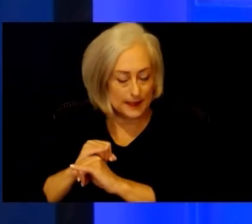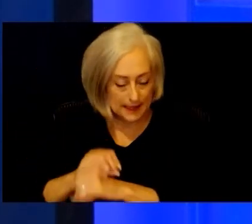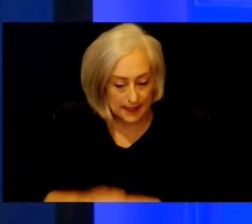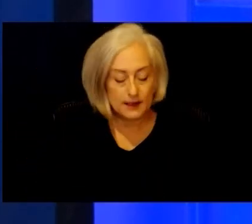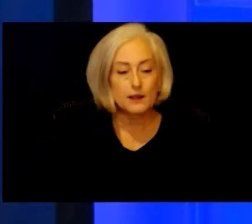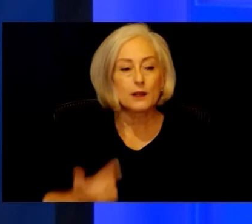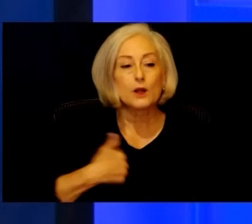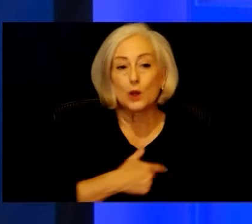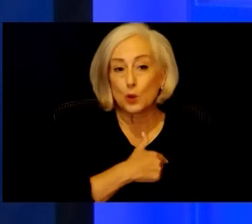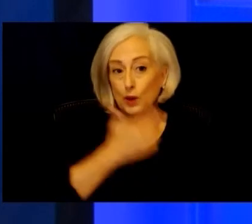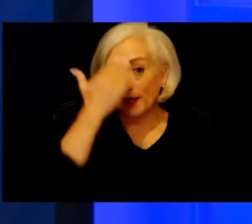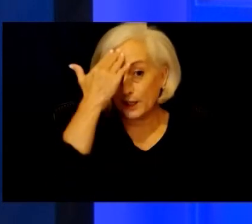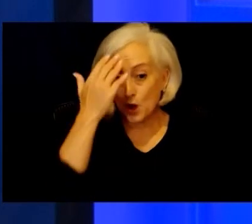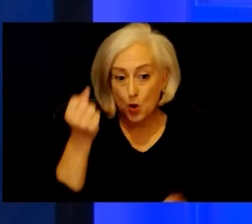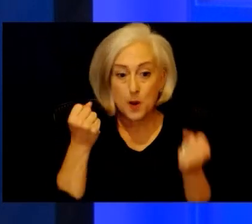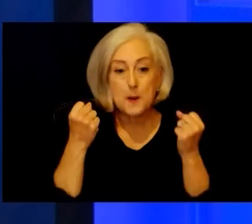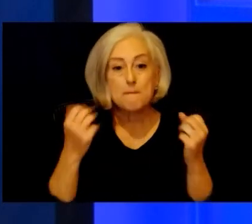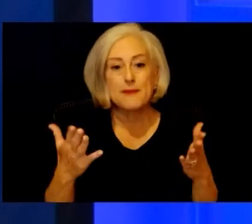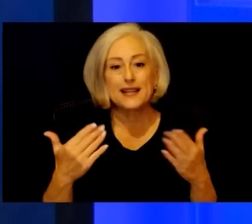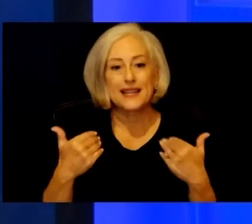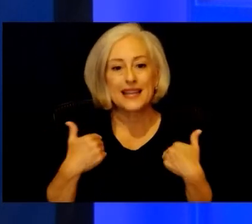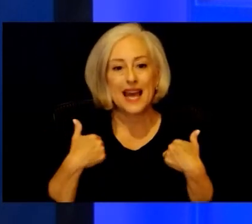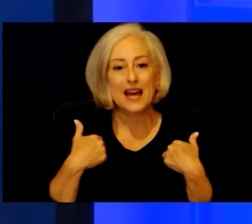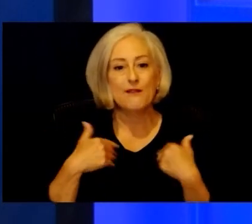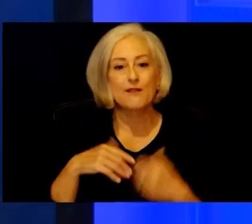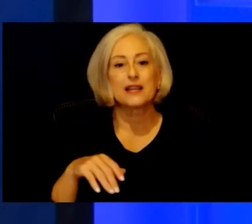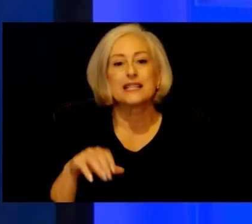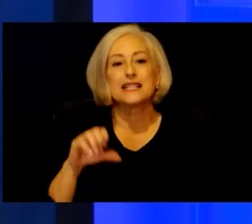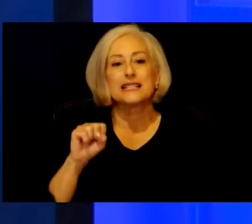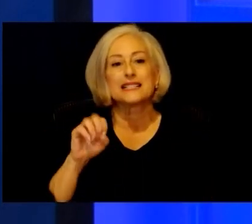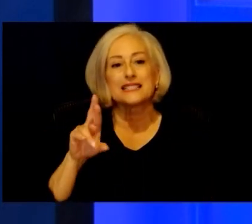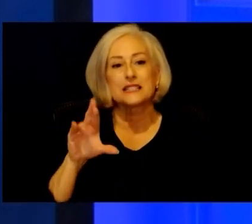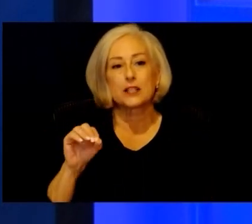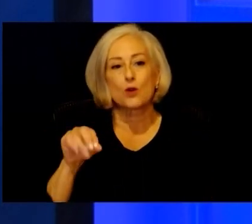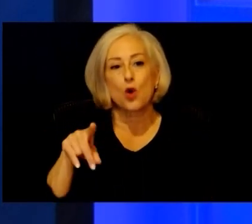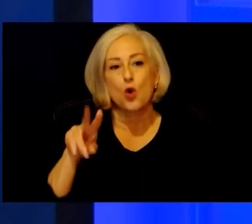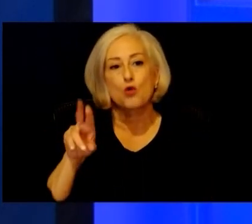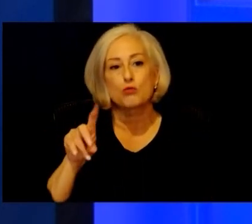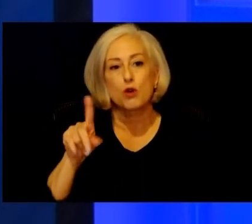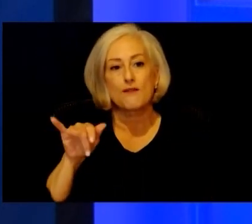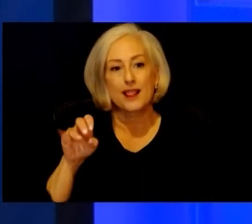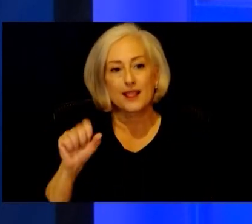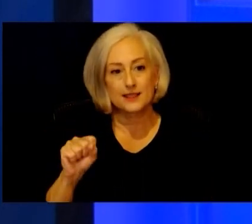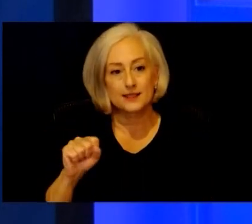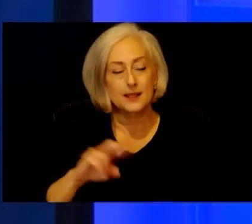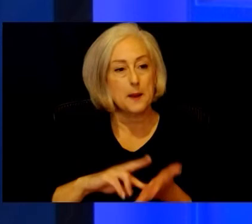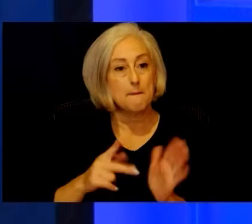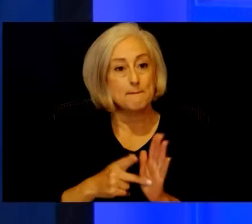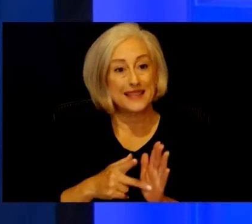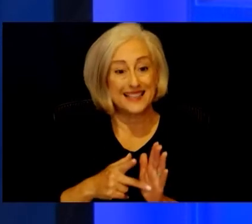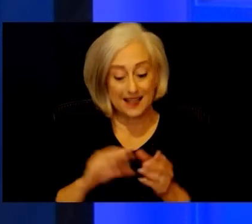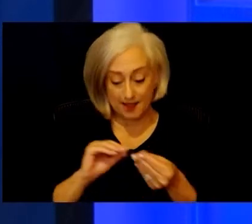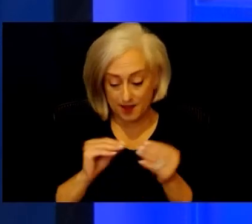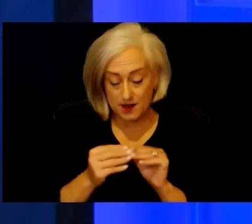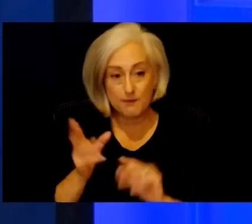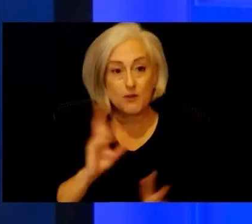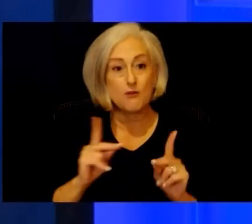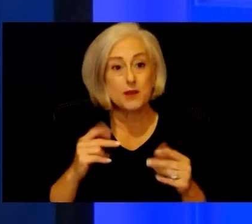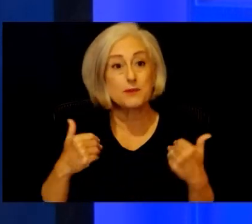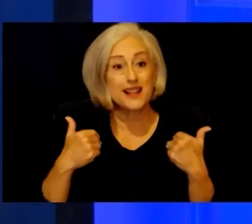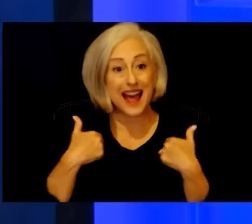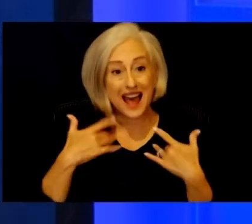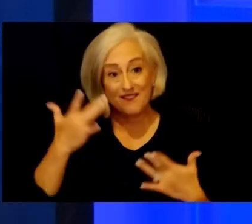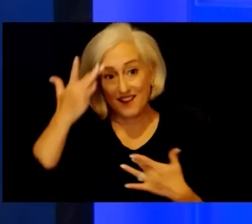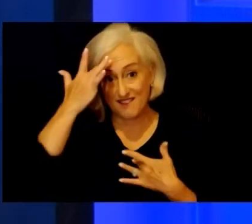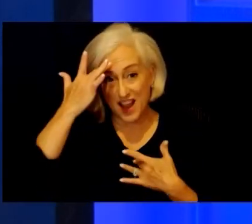countries where there's seroprevalence, meaning the amount of people that have had the virus is extremely high, such as in South Africa. I heard